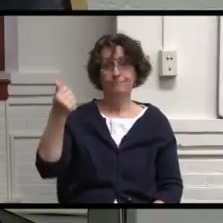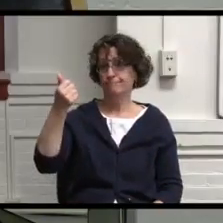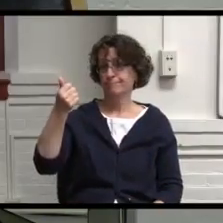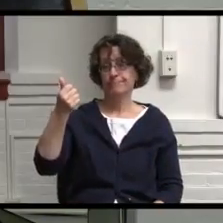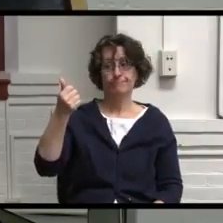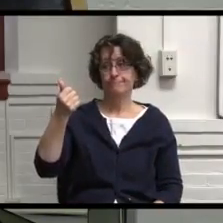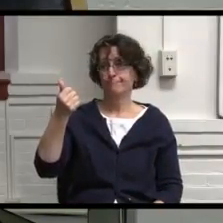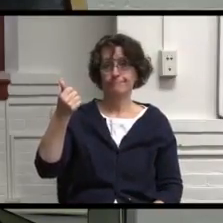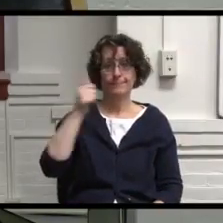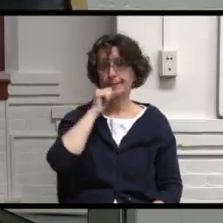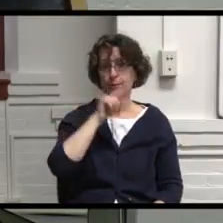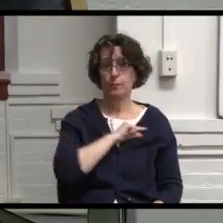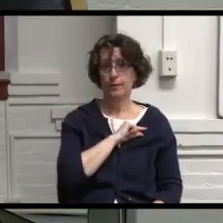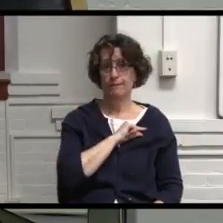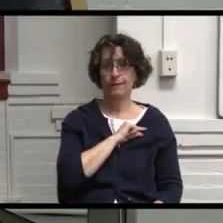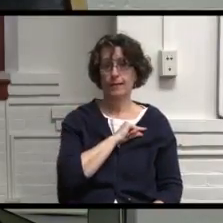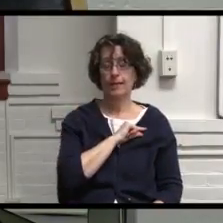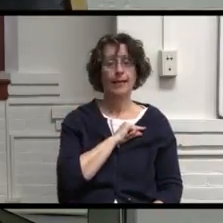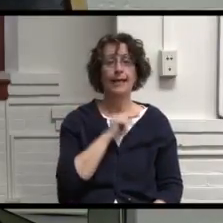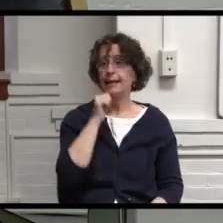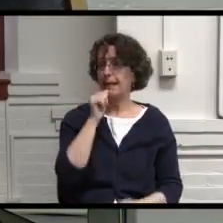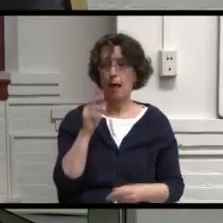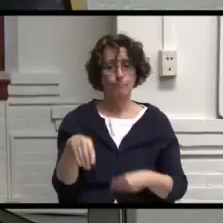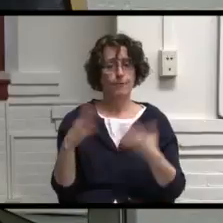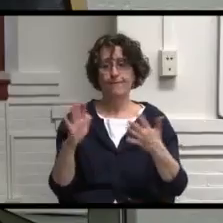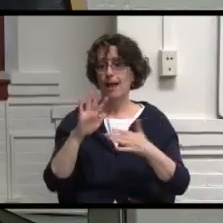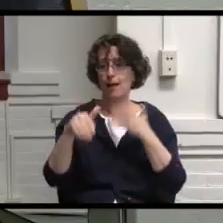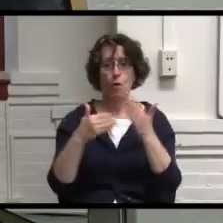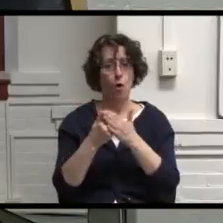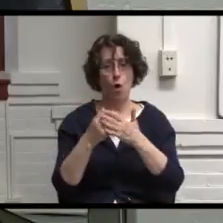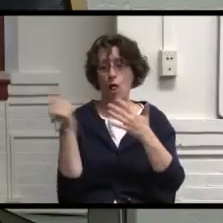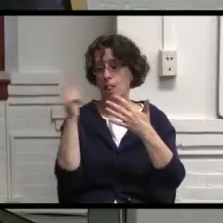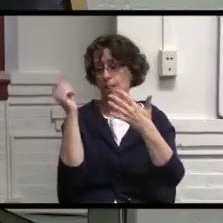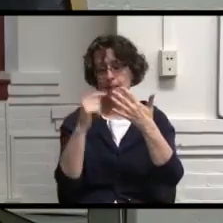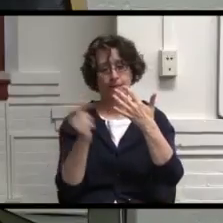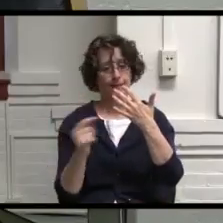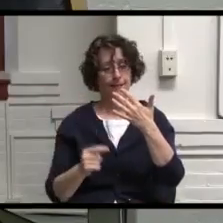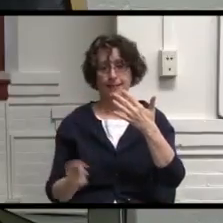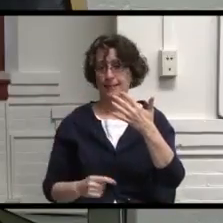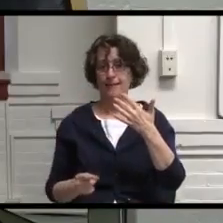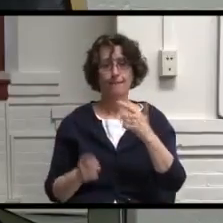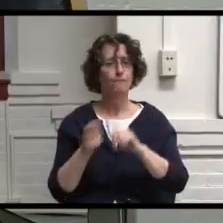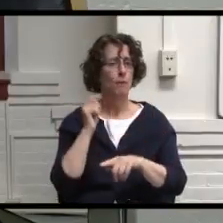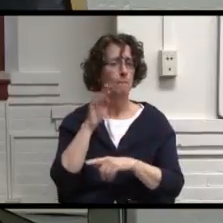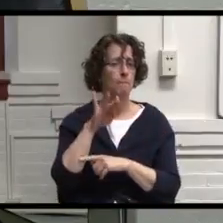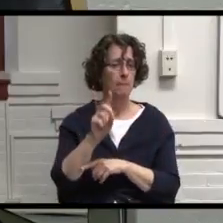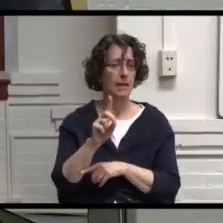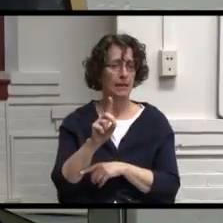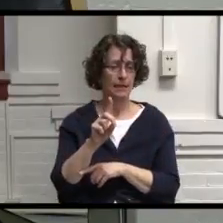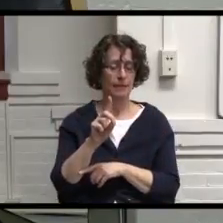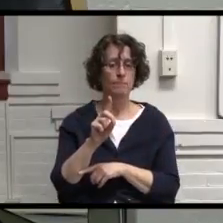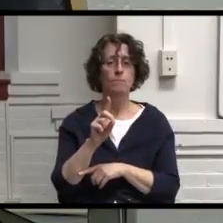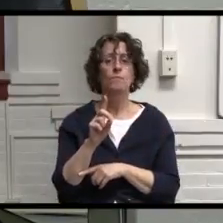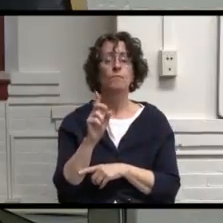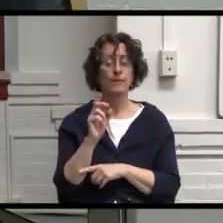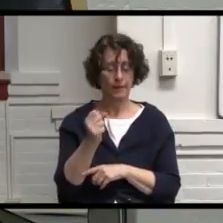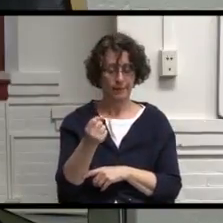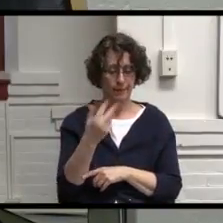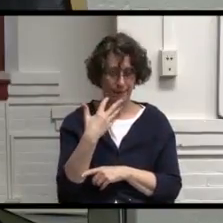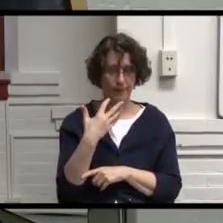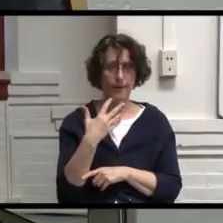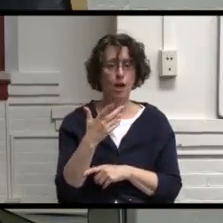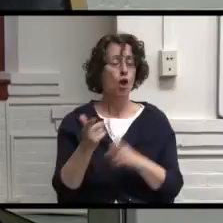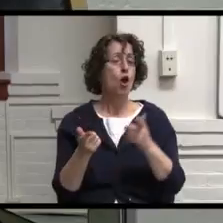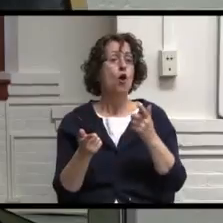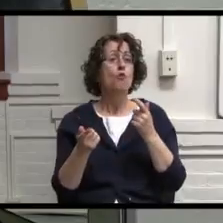bidders, as they did not meet the full request in the RFP. They only gave us a bid for replacing. What